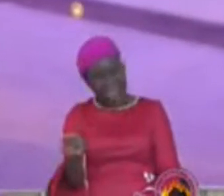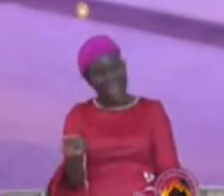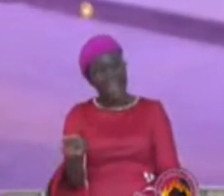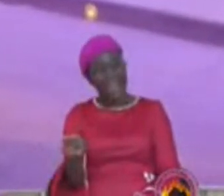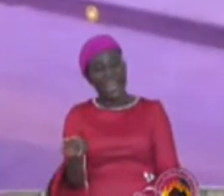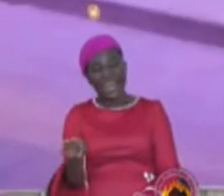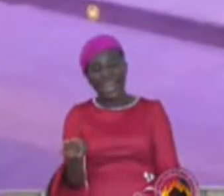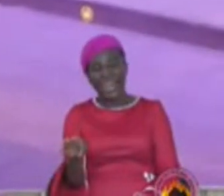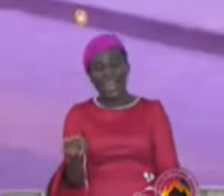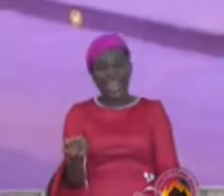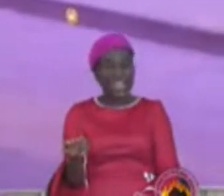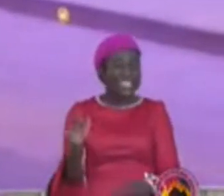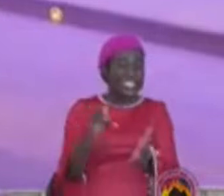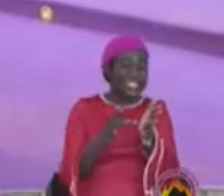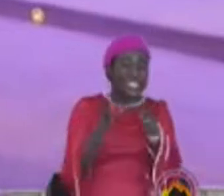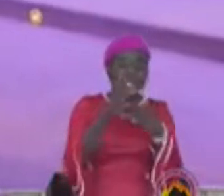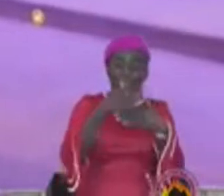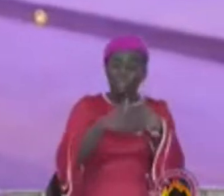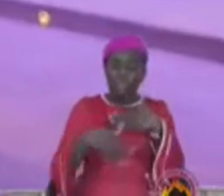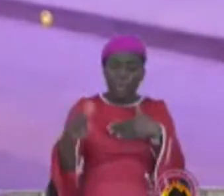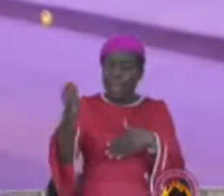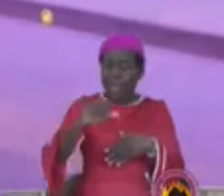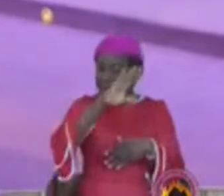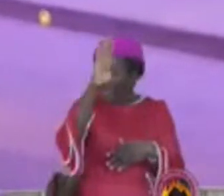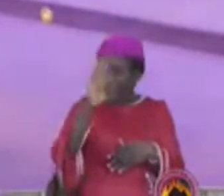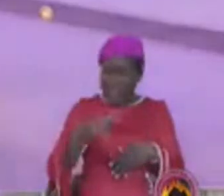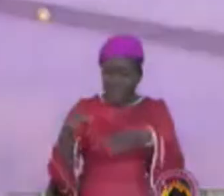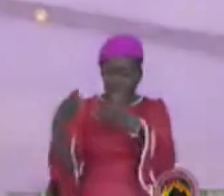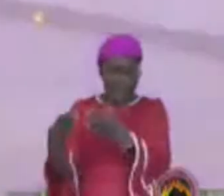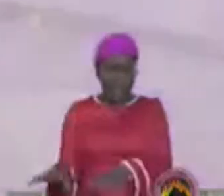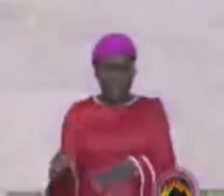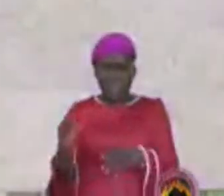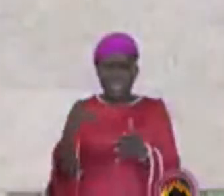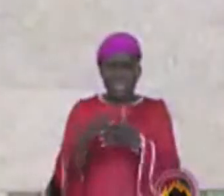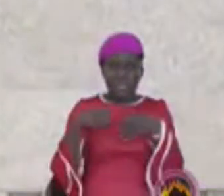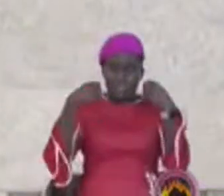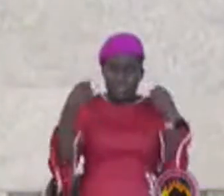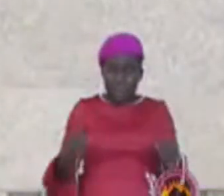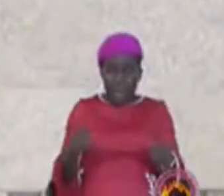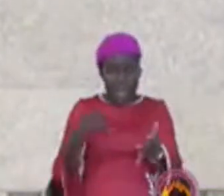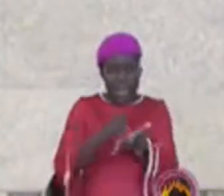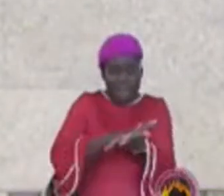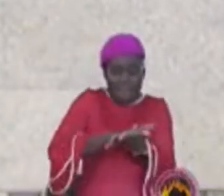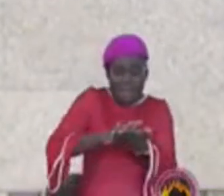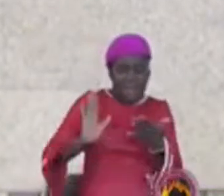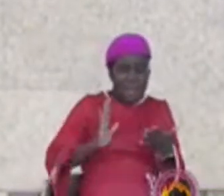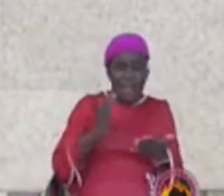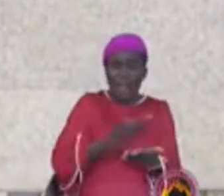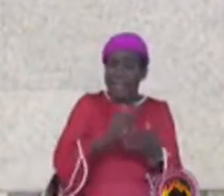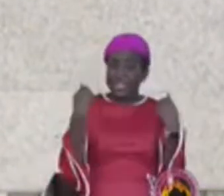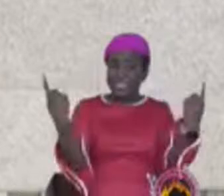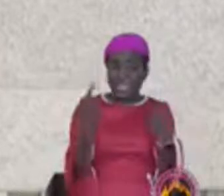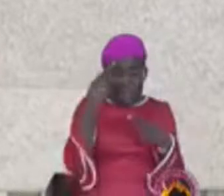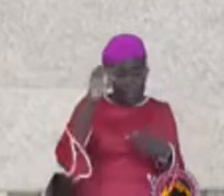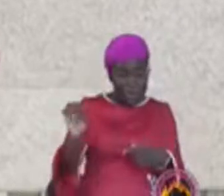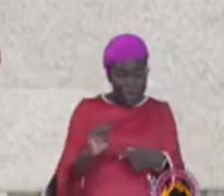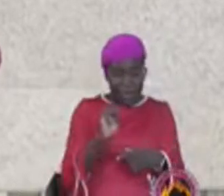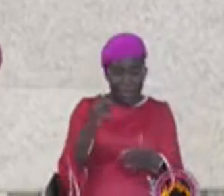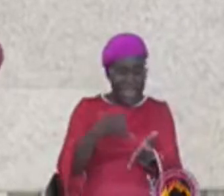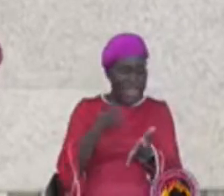never. Jesus' blood avails for sins forever. And will